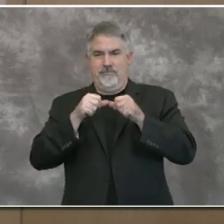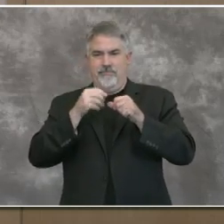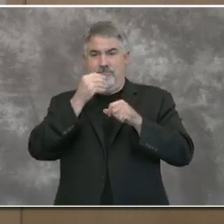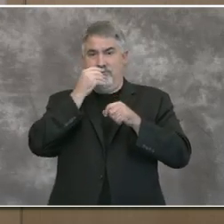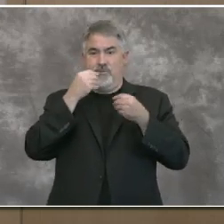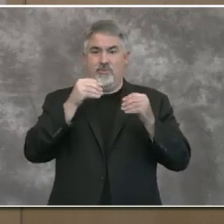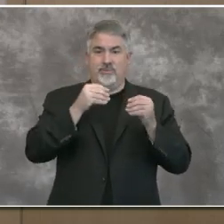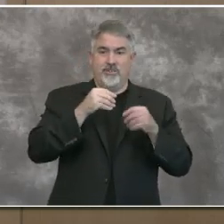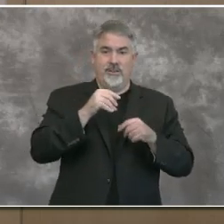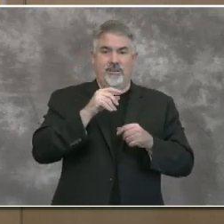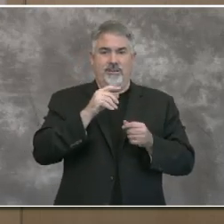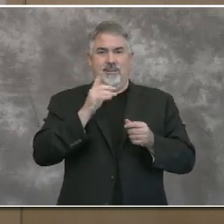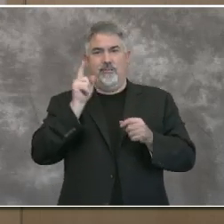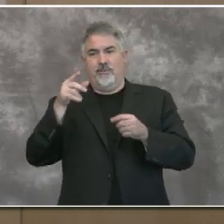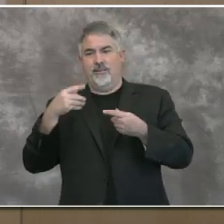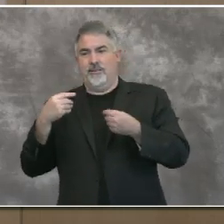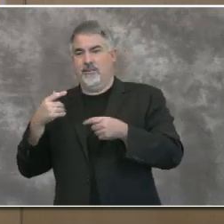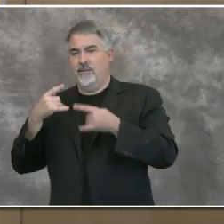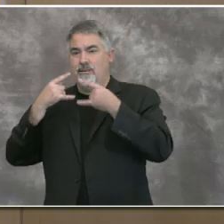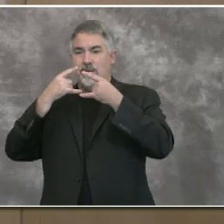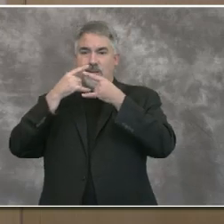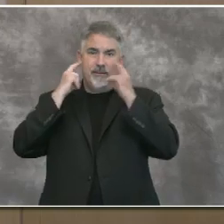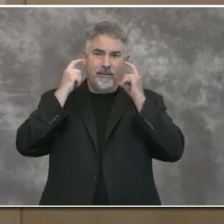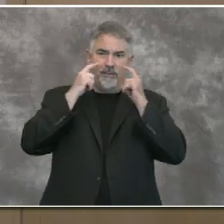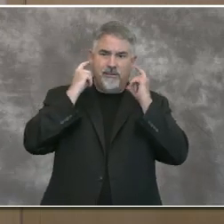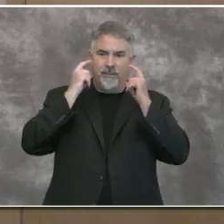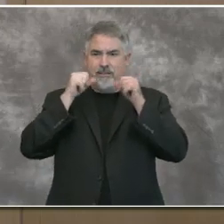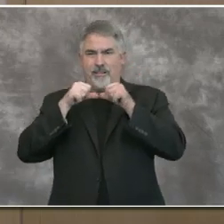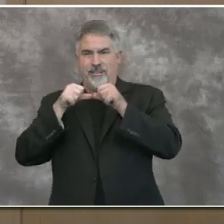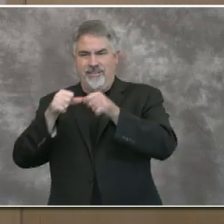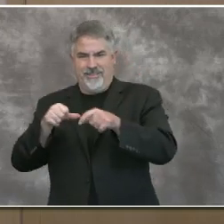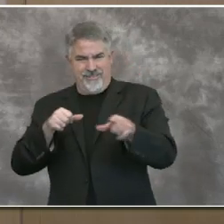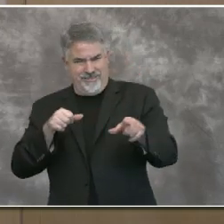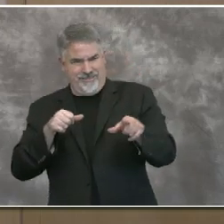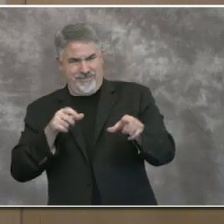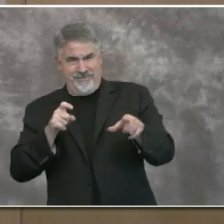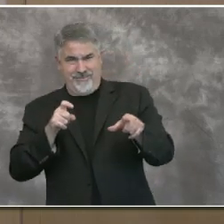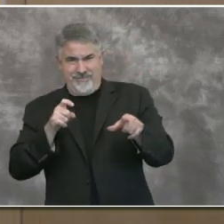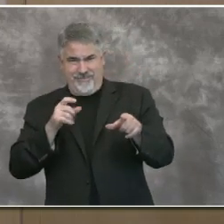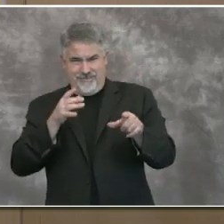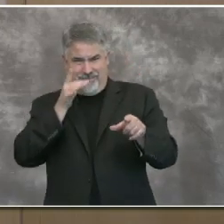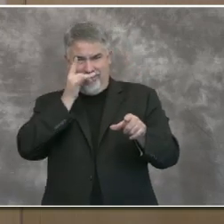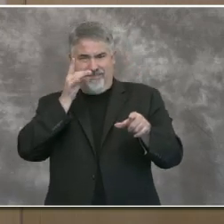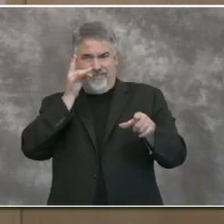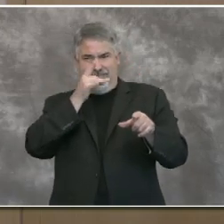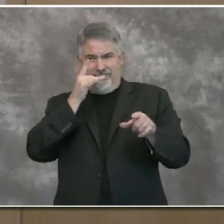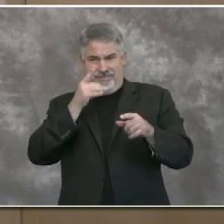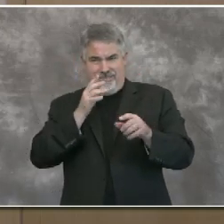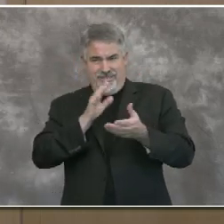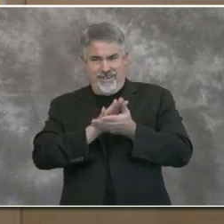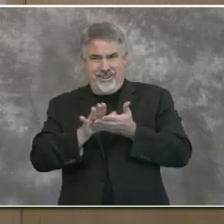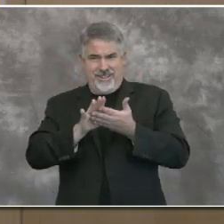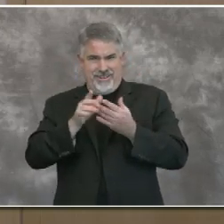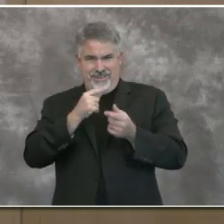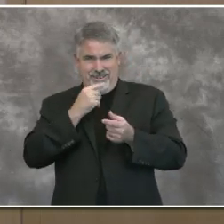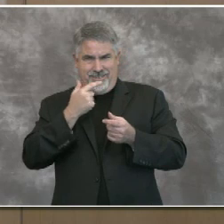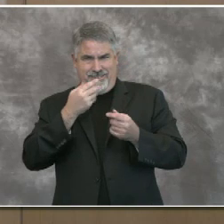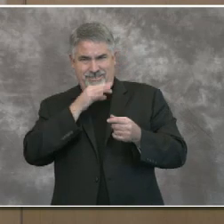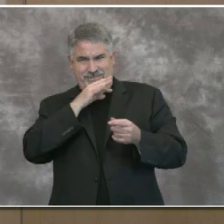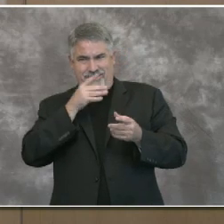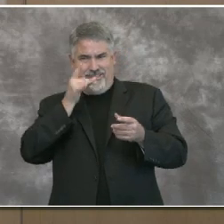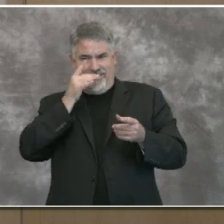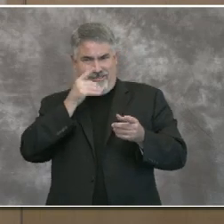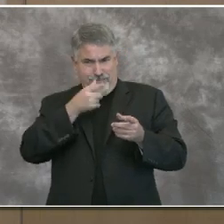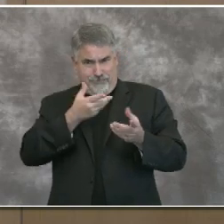pharmacies, especially in areas of significant community-based transmission. Can you clarify if the federal or state or county